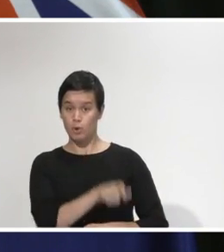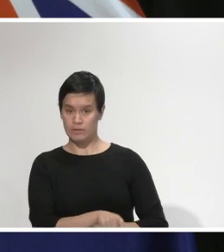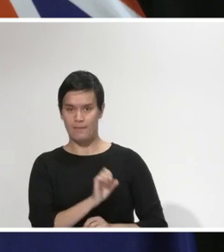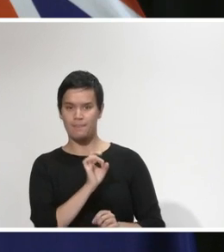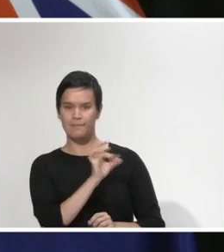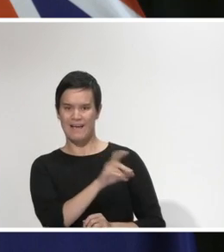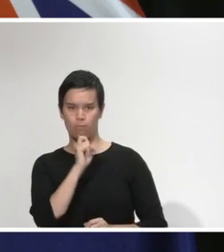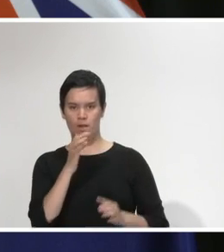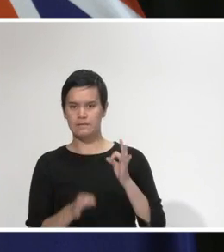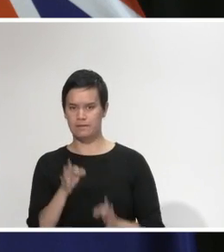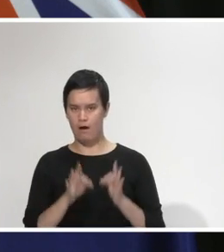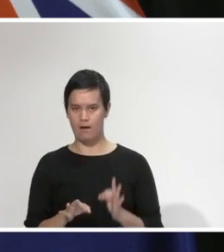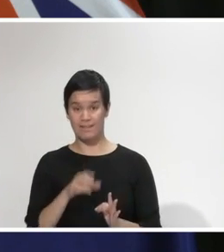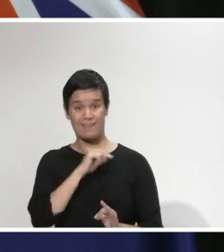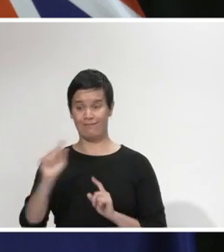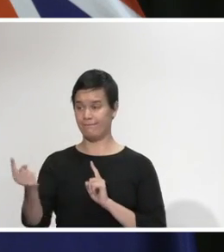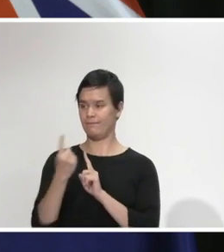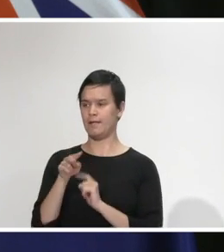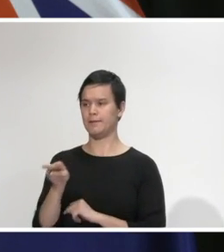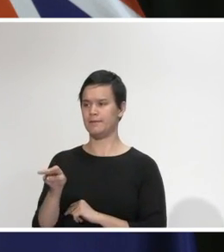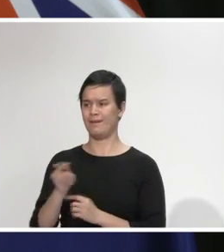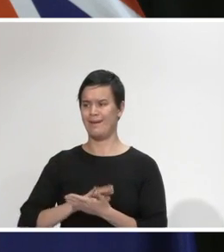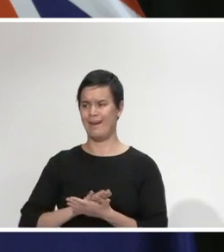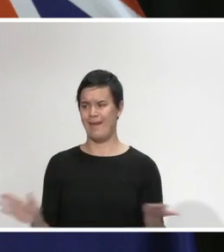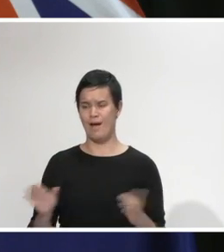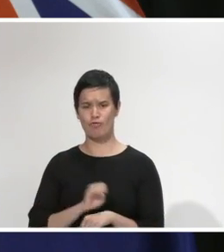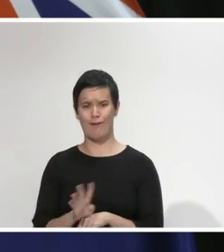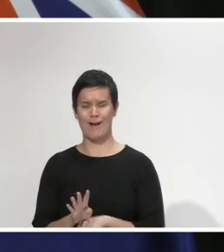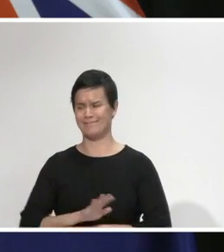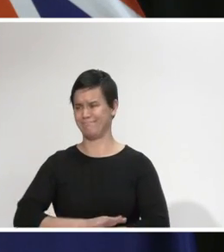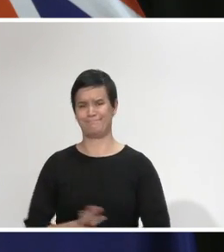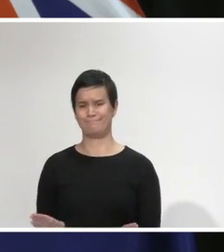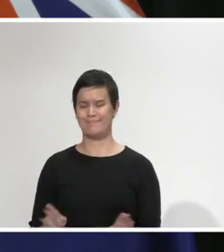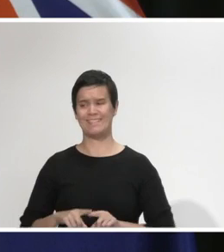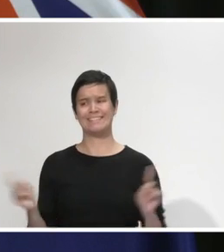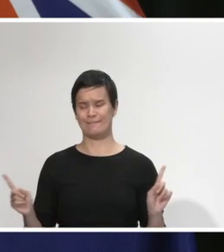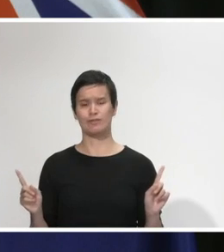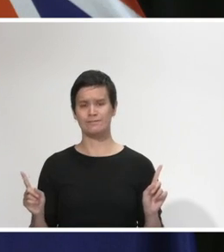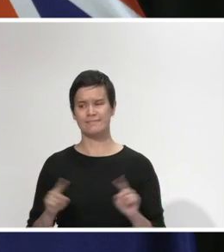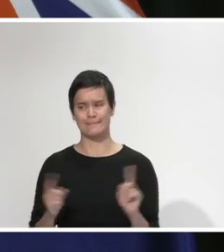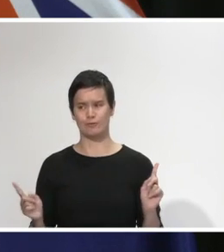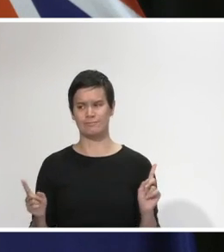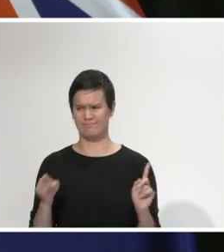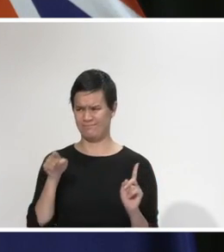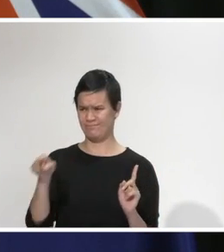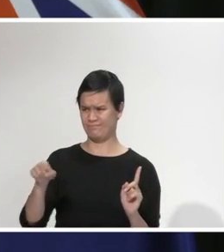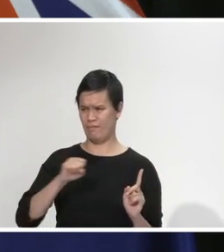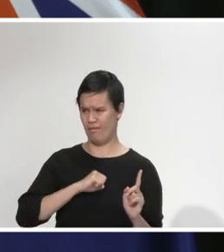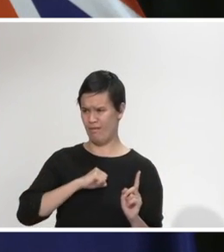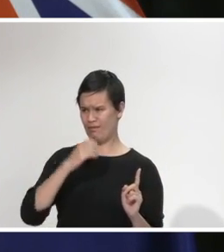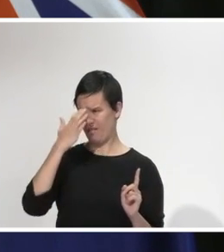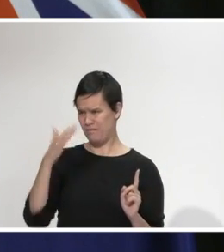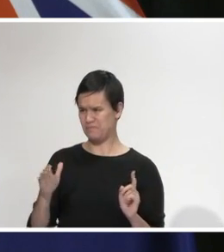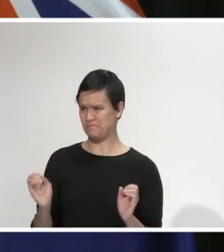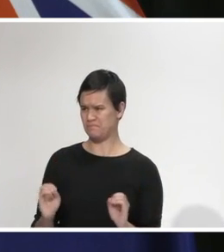these situations. If it's very clear there's actually no risk of COVID-19 or the symptoms are not in the slightest bit